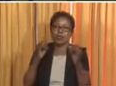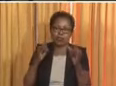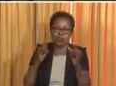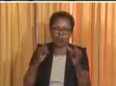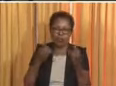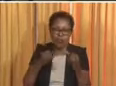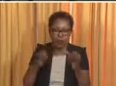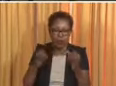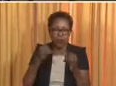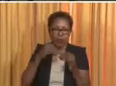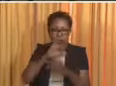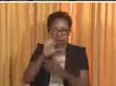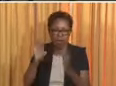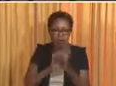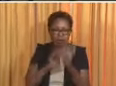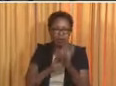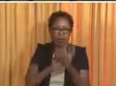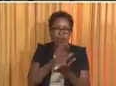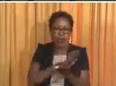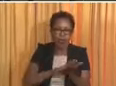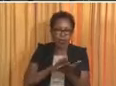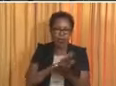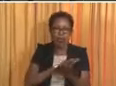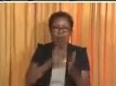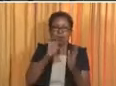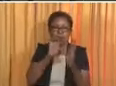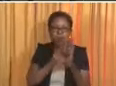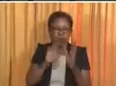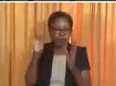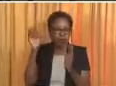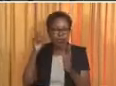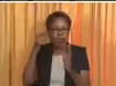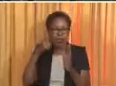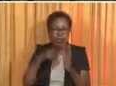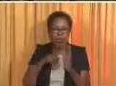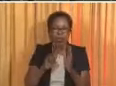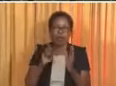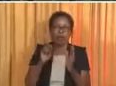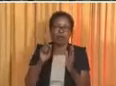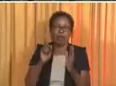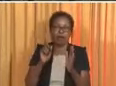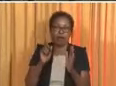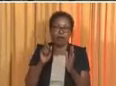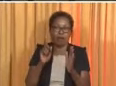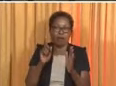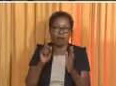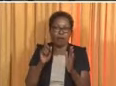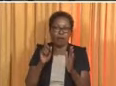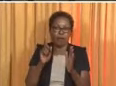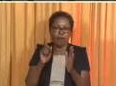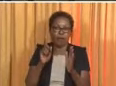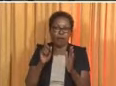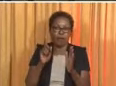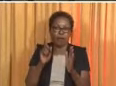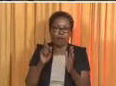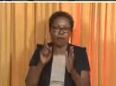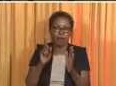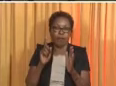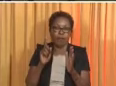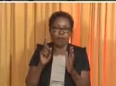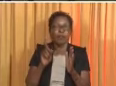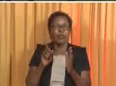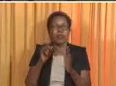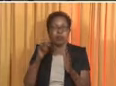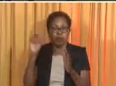identified area. The President has a unique position in the constitutional scheme, and as already